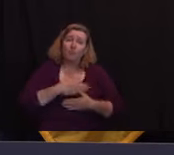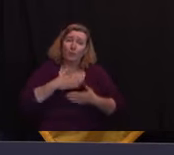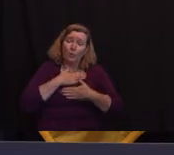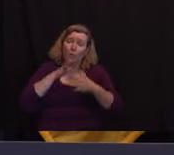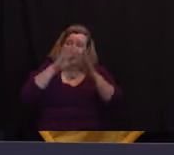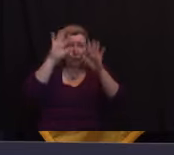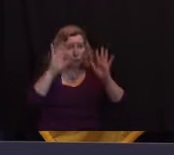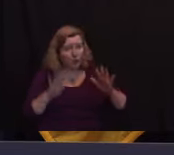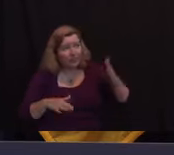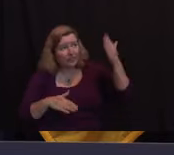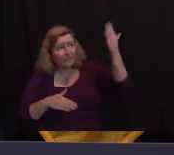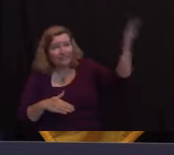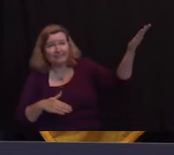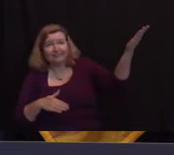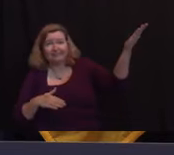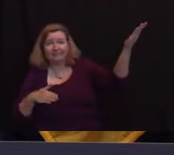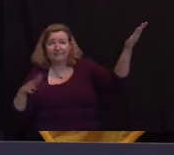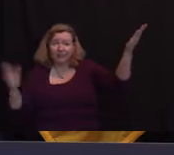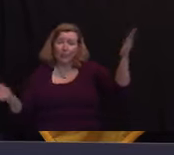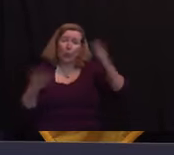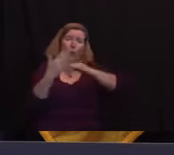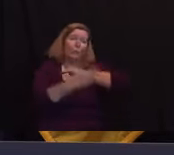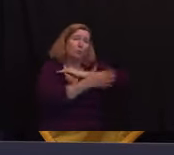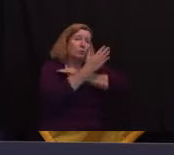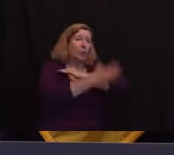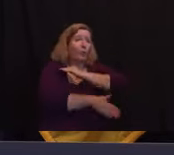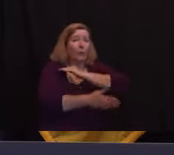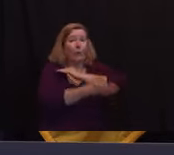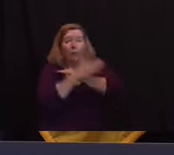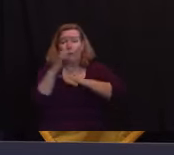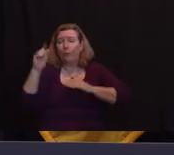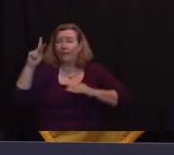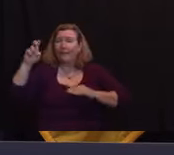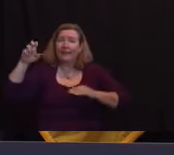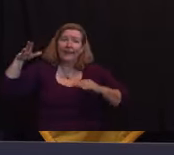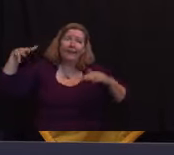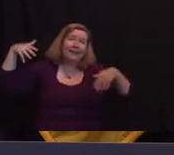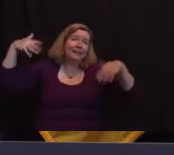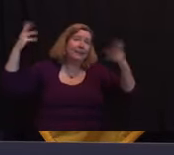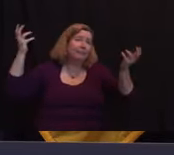you're on the shore, on one of our lakes, on one of our main